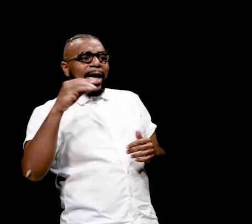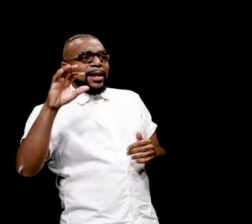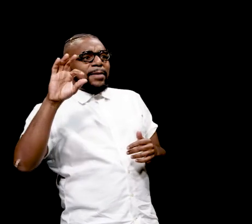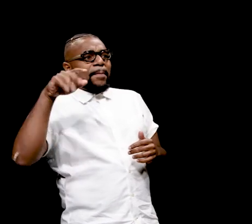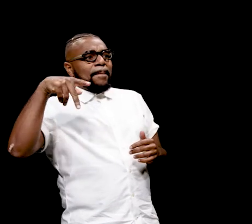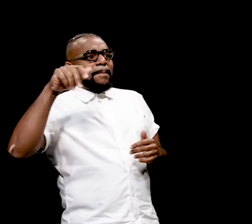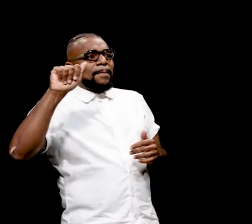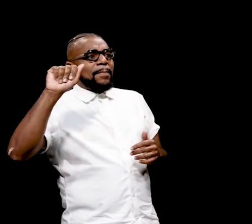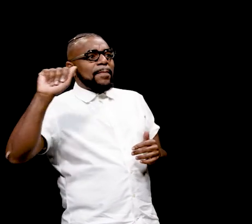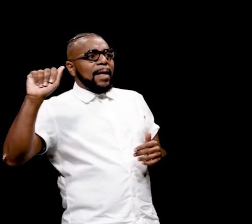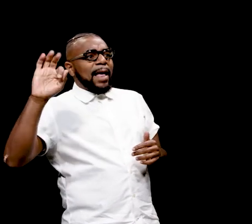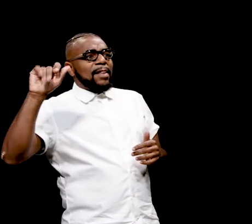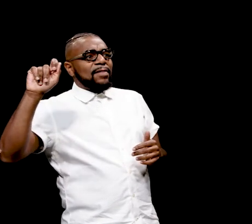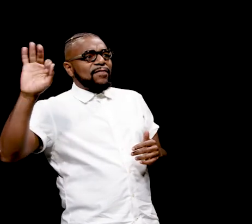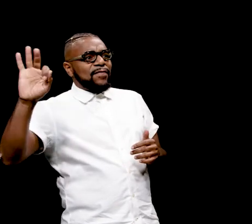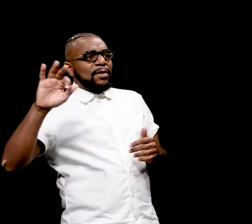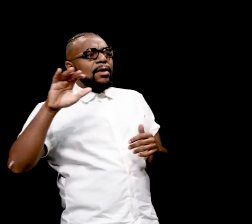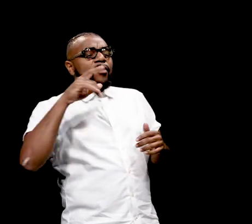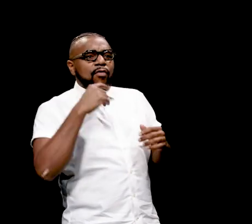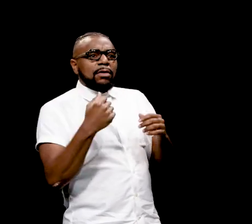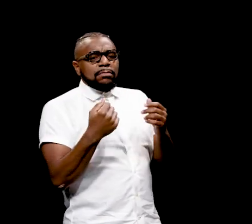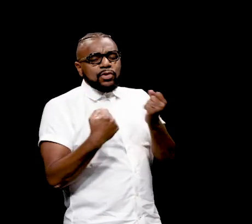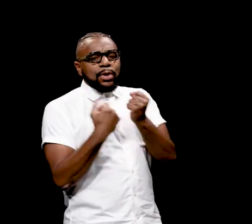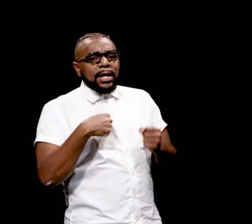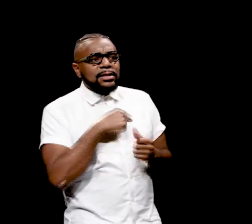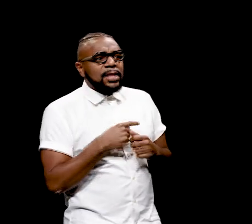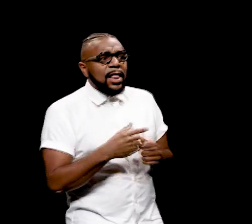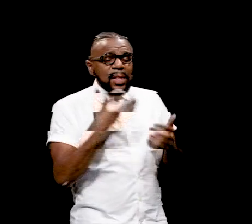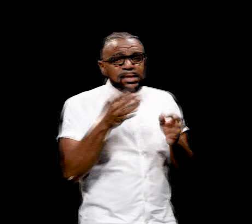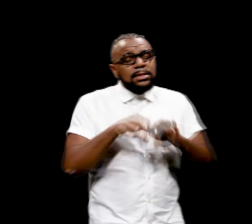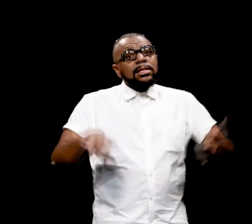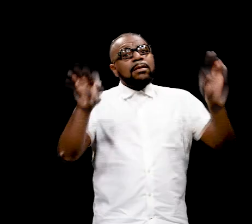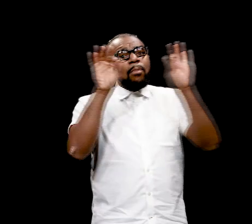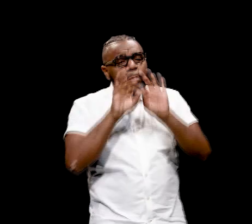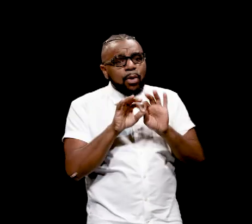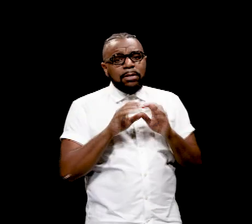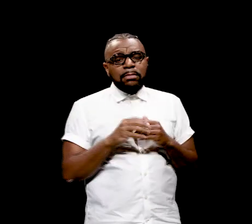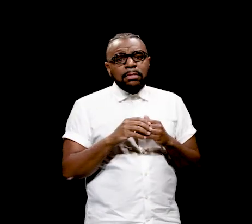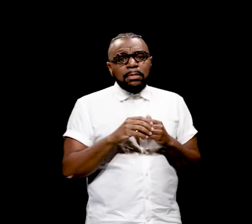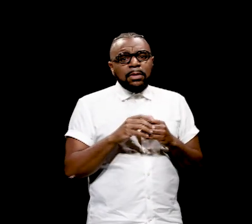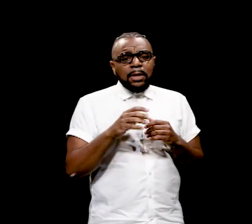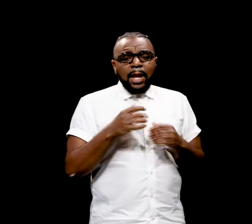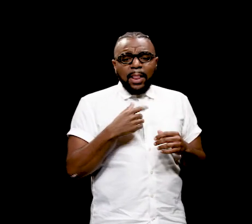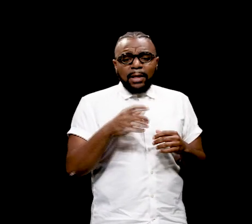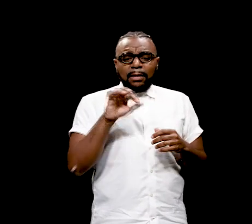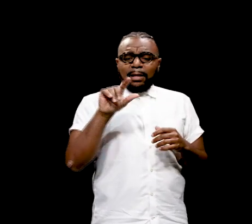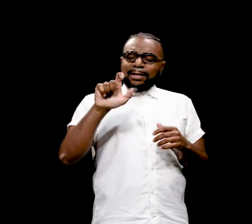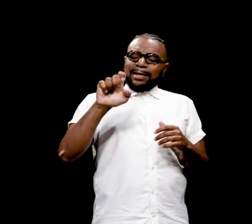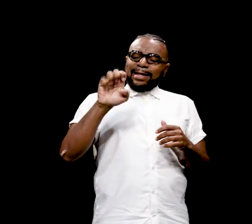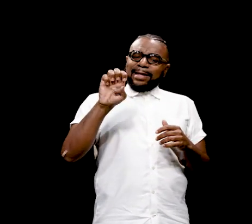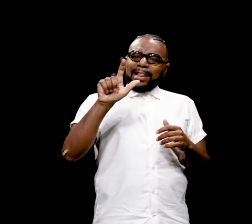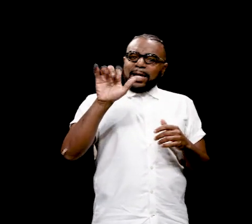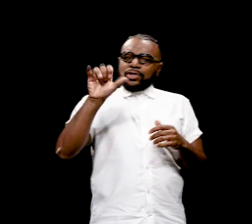critical election. Nationally, yes, but also locally. When you look not just at the events of this summer, in which we saw